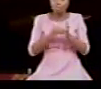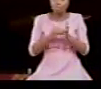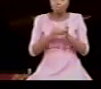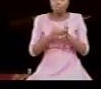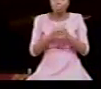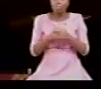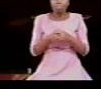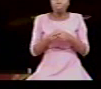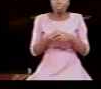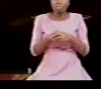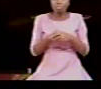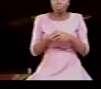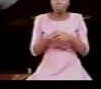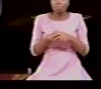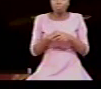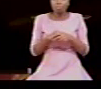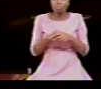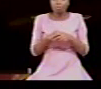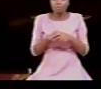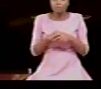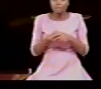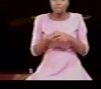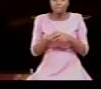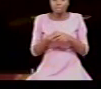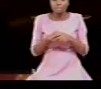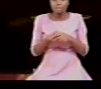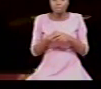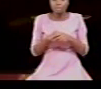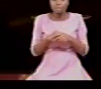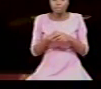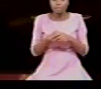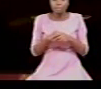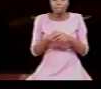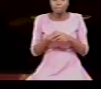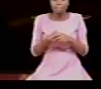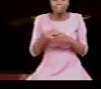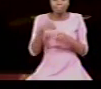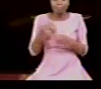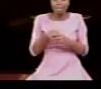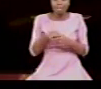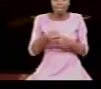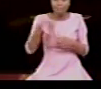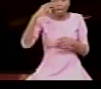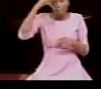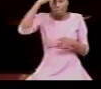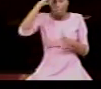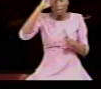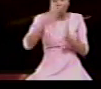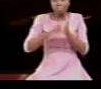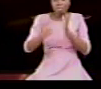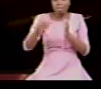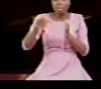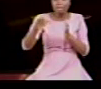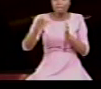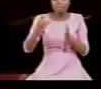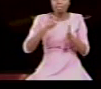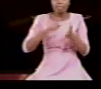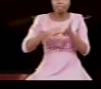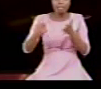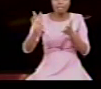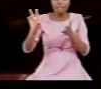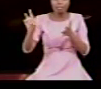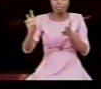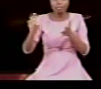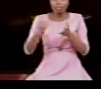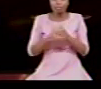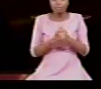up. Again, look at it. In Proverbs 13, verse 7, 13, be a